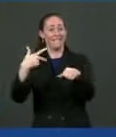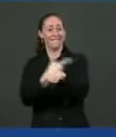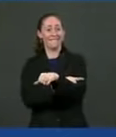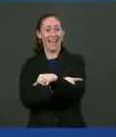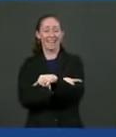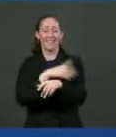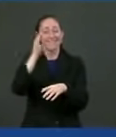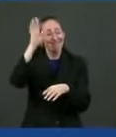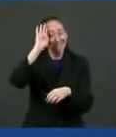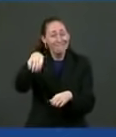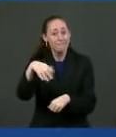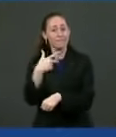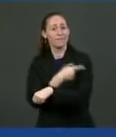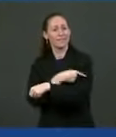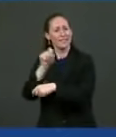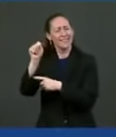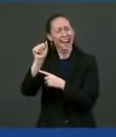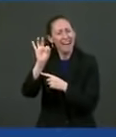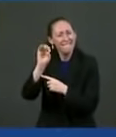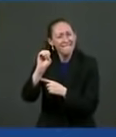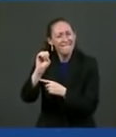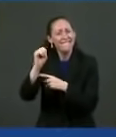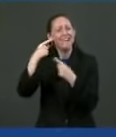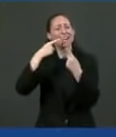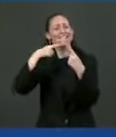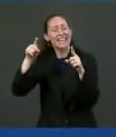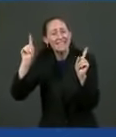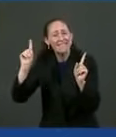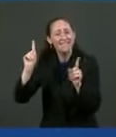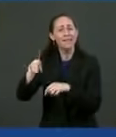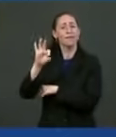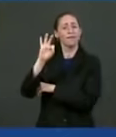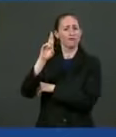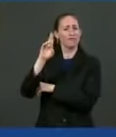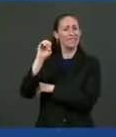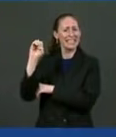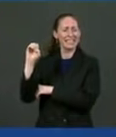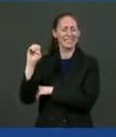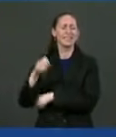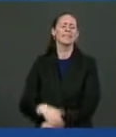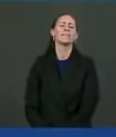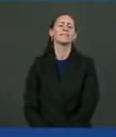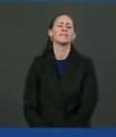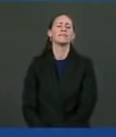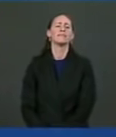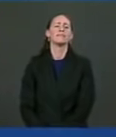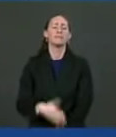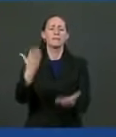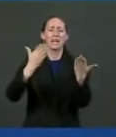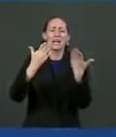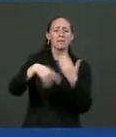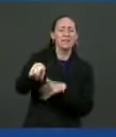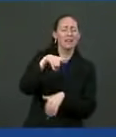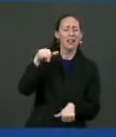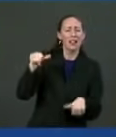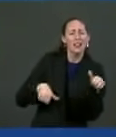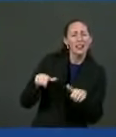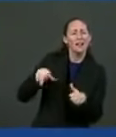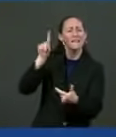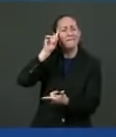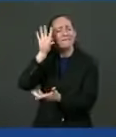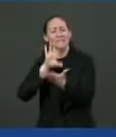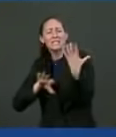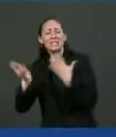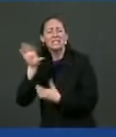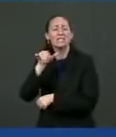free. You might be confused about what is true and what is false about COVID-19. So